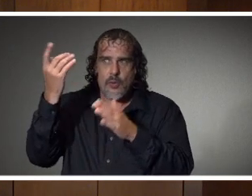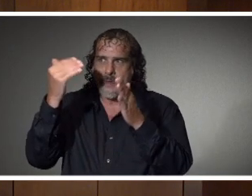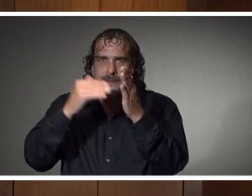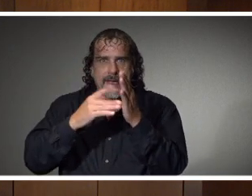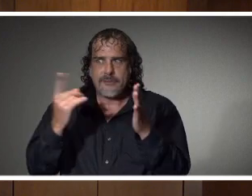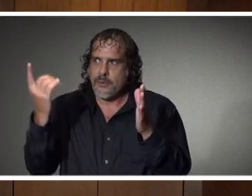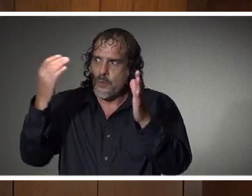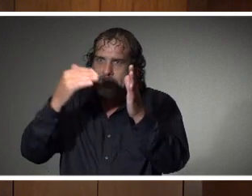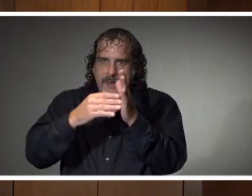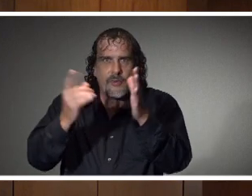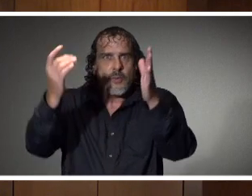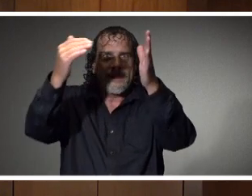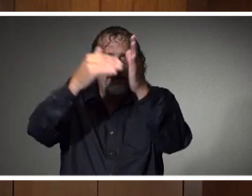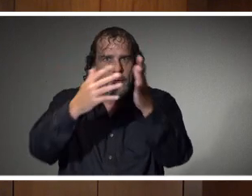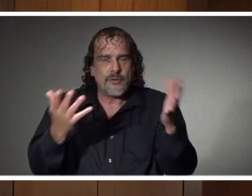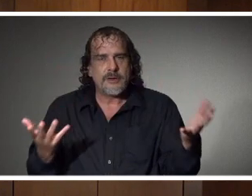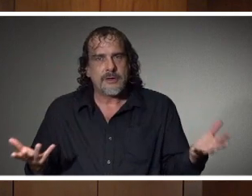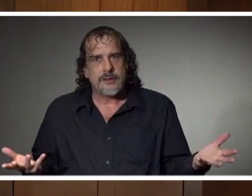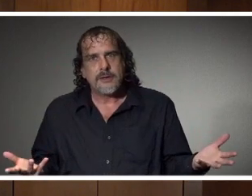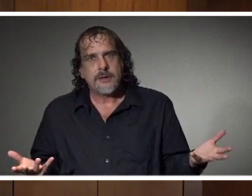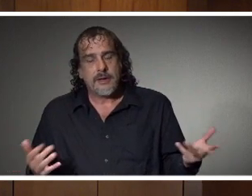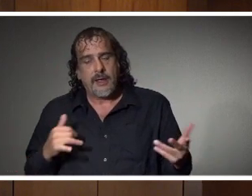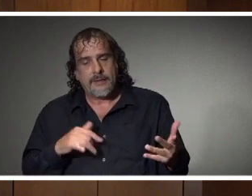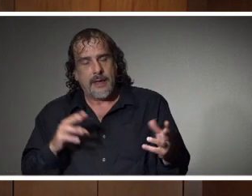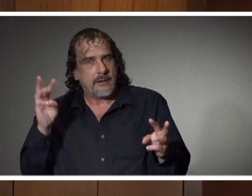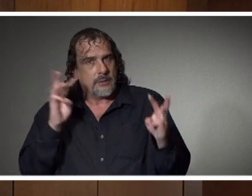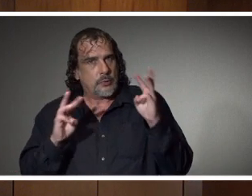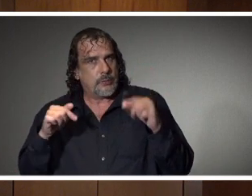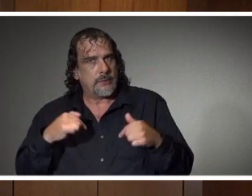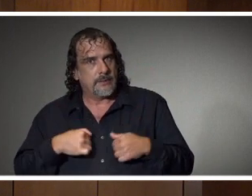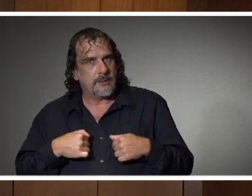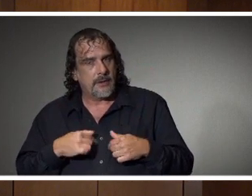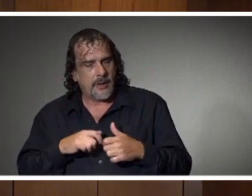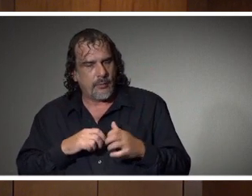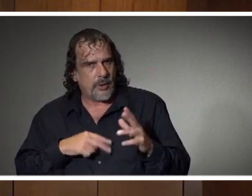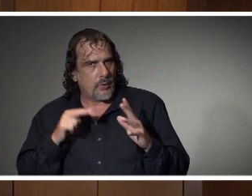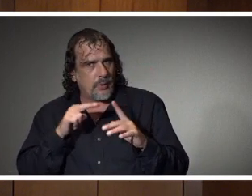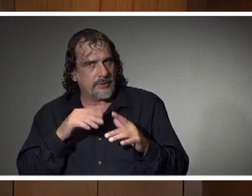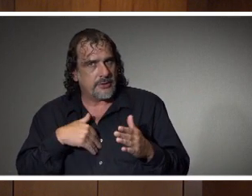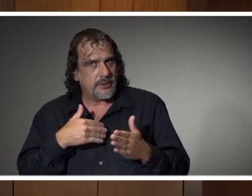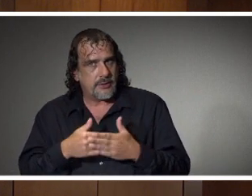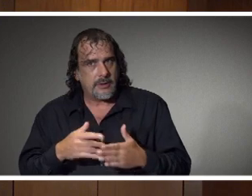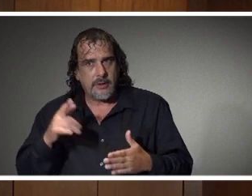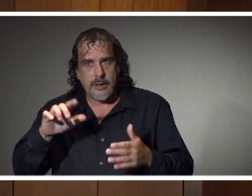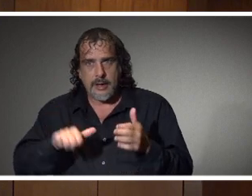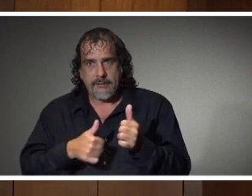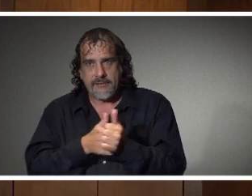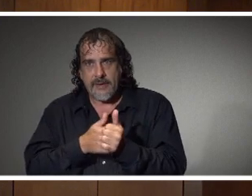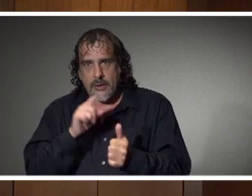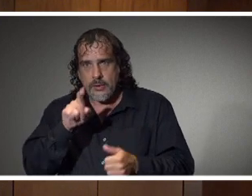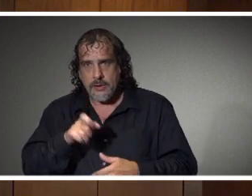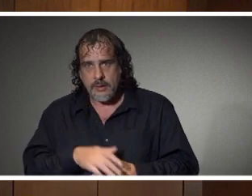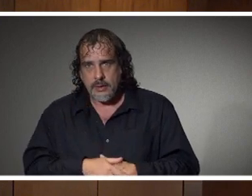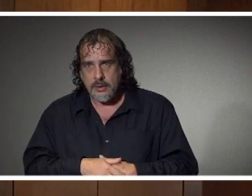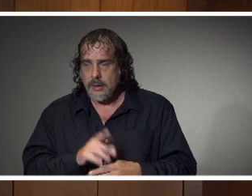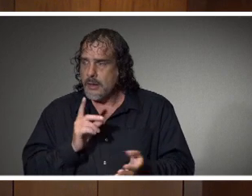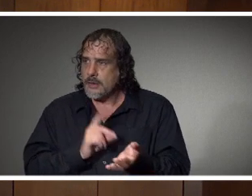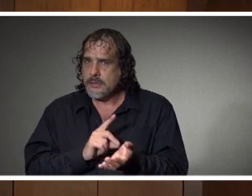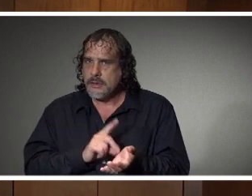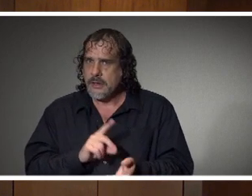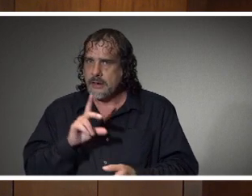cases. that concerns me, and we're certainly monitoring it very closely. And I have a follow-up if you don't mind. Sure. Dr.